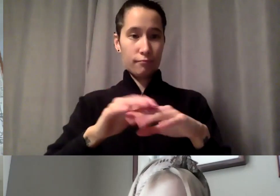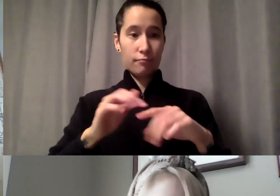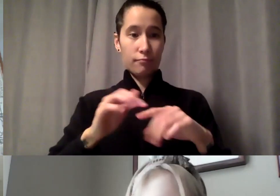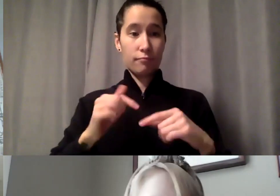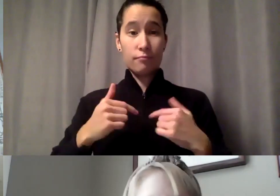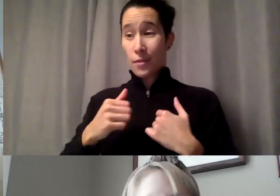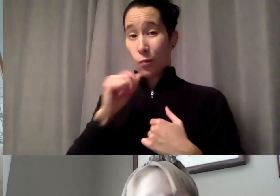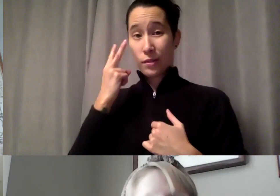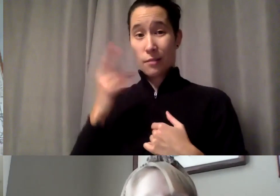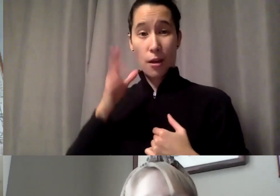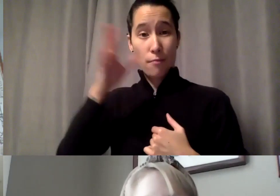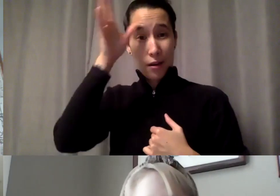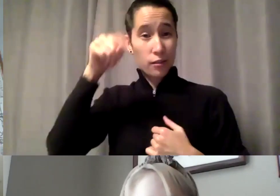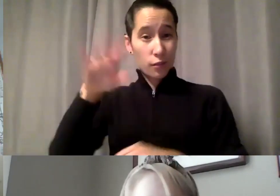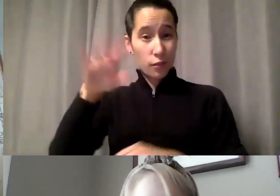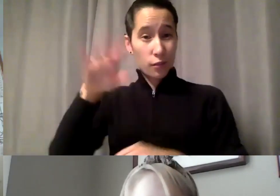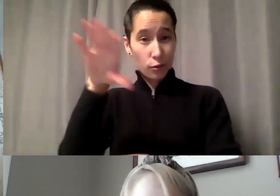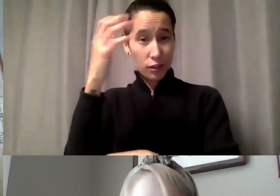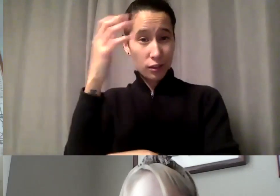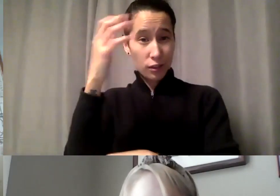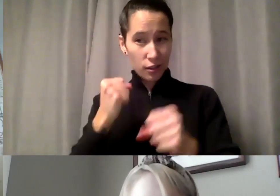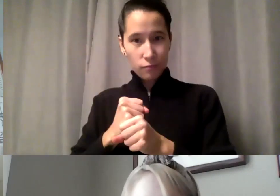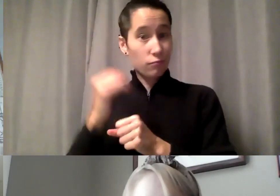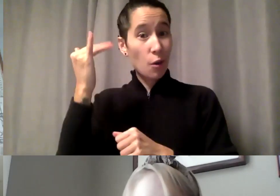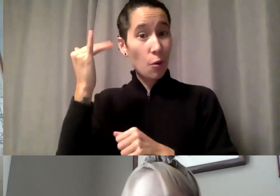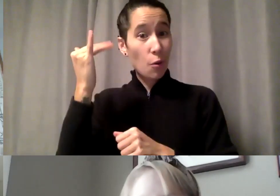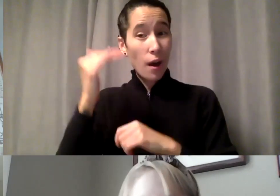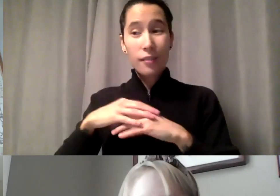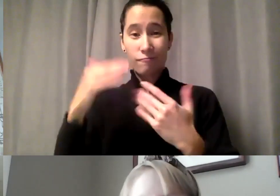this year because that's a restriction that's been put on us.